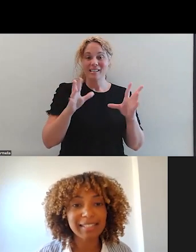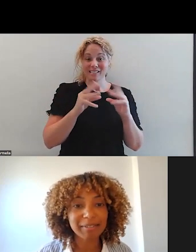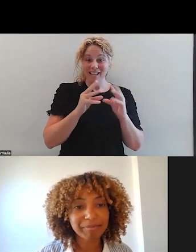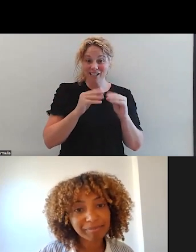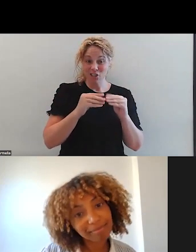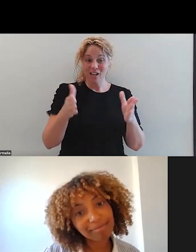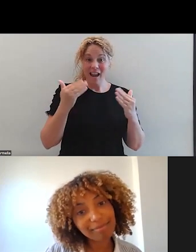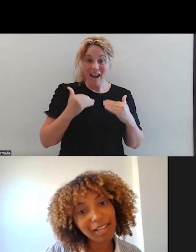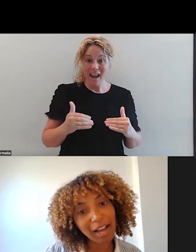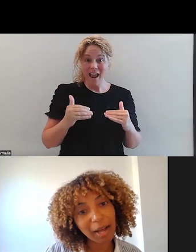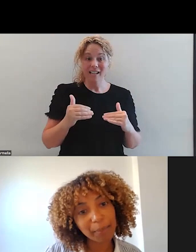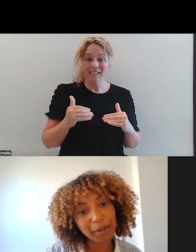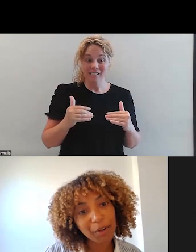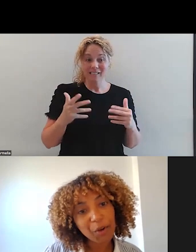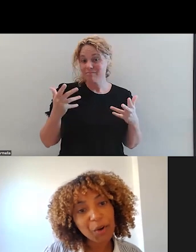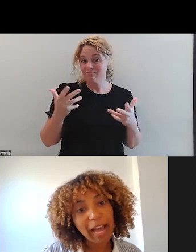next,